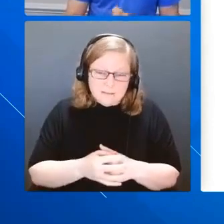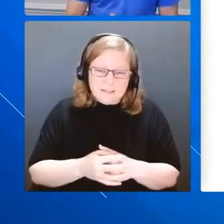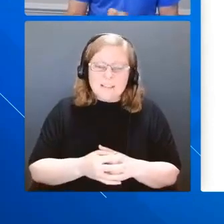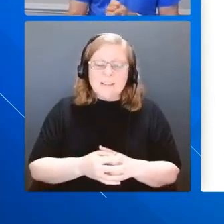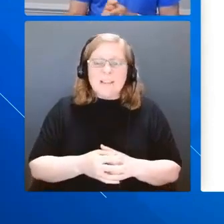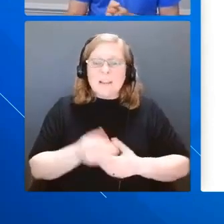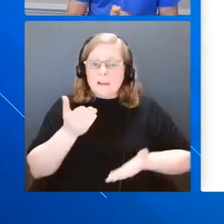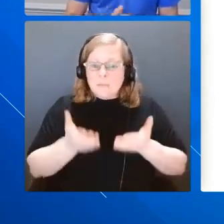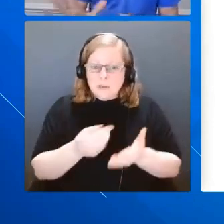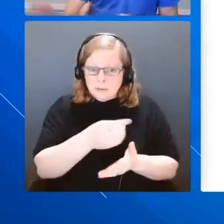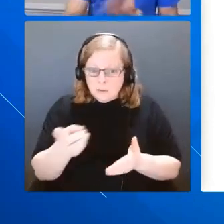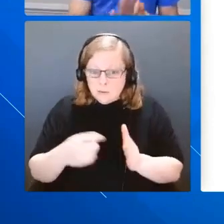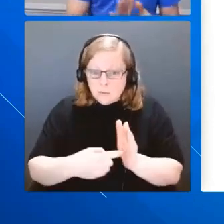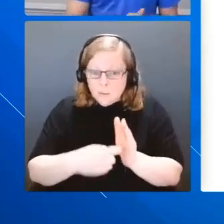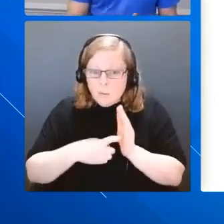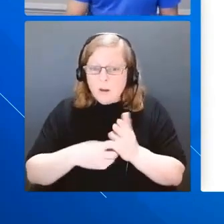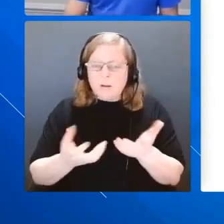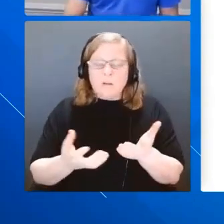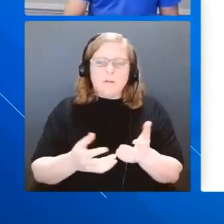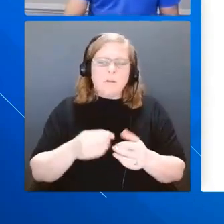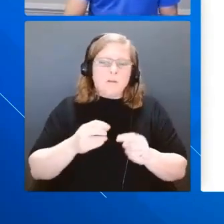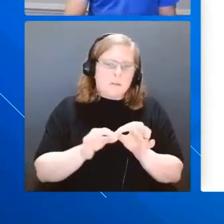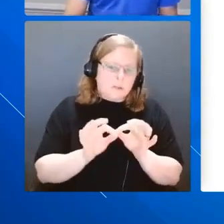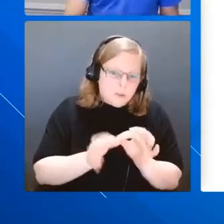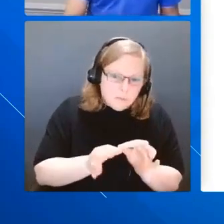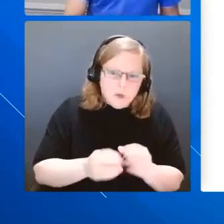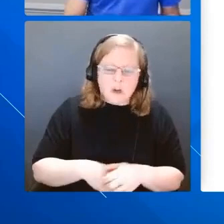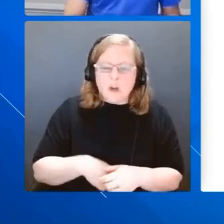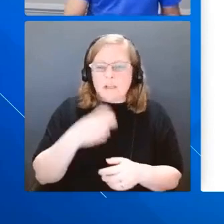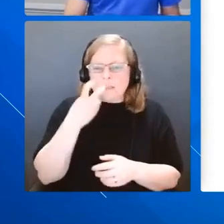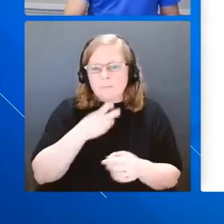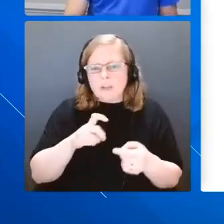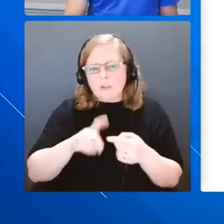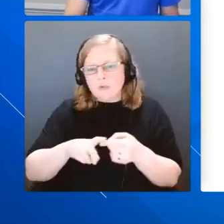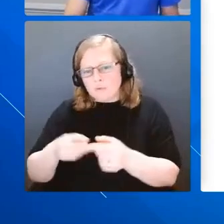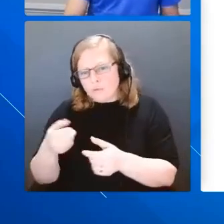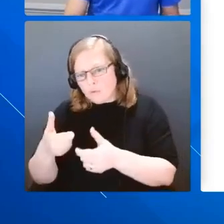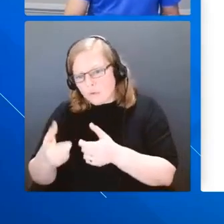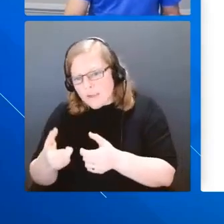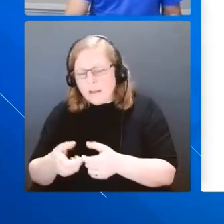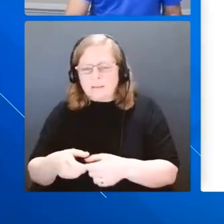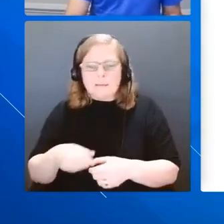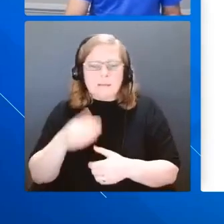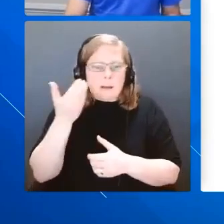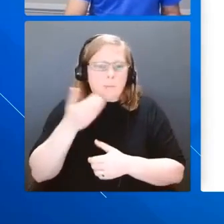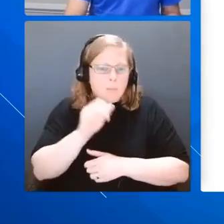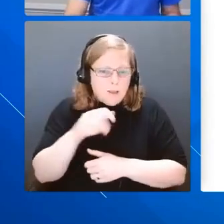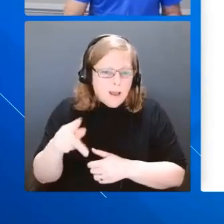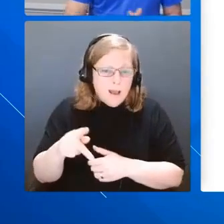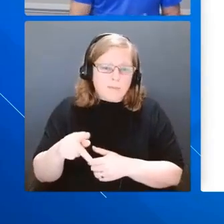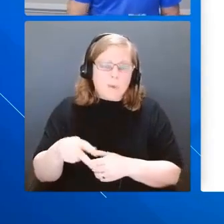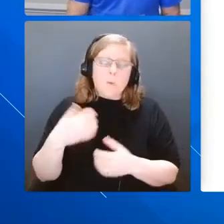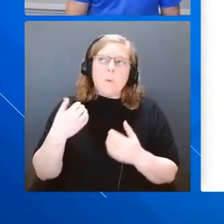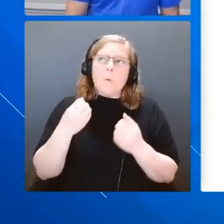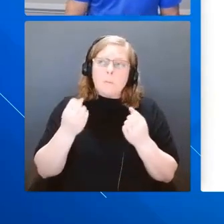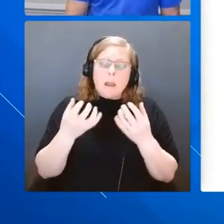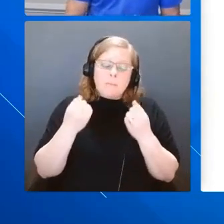interpretation, speech to text, mobile apps. We'll talk about mobile apps. I love some fantastic mobile apps out there.